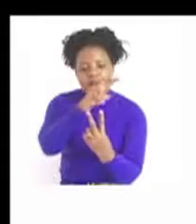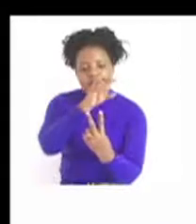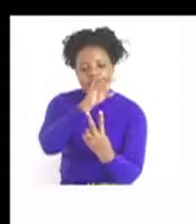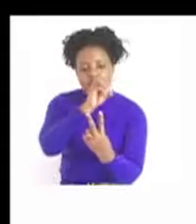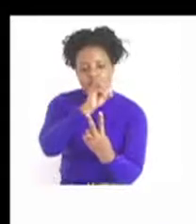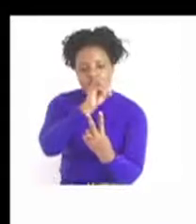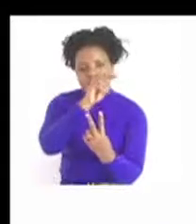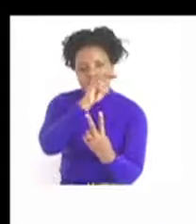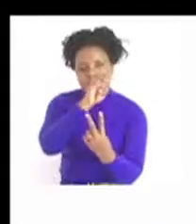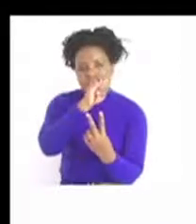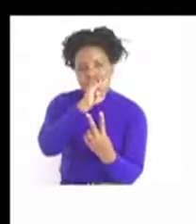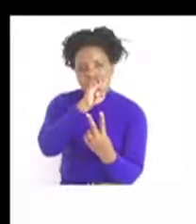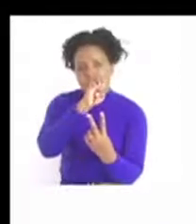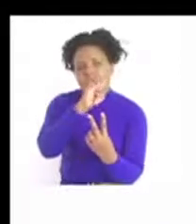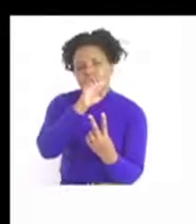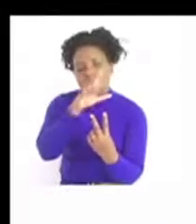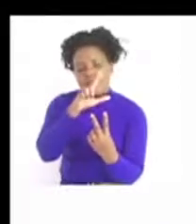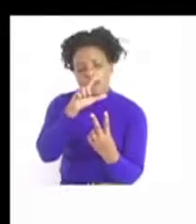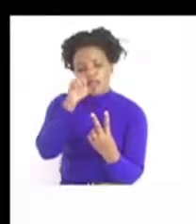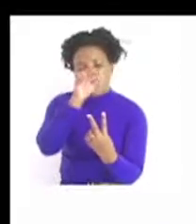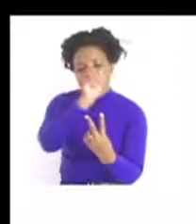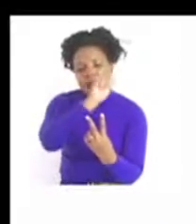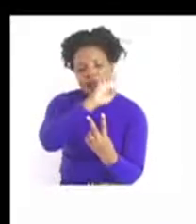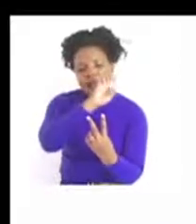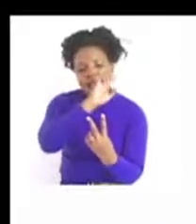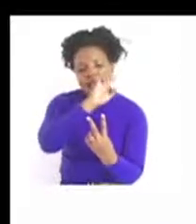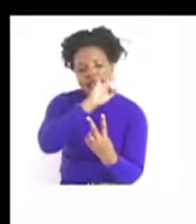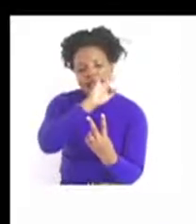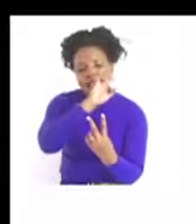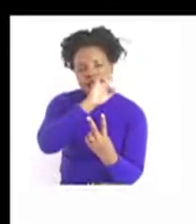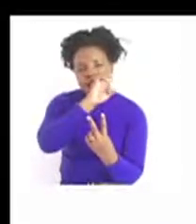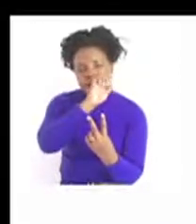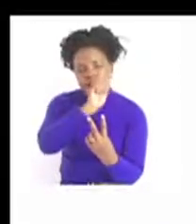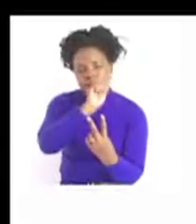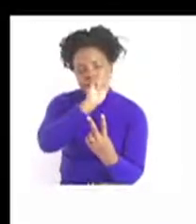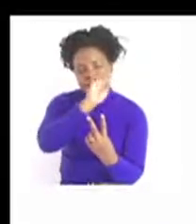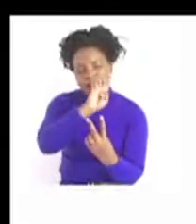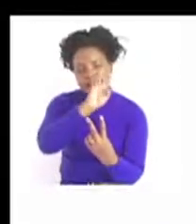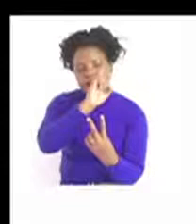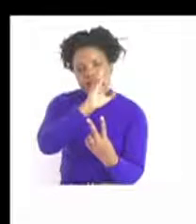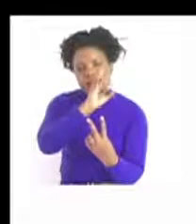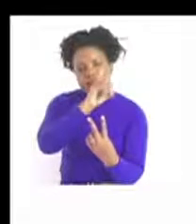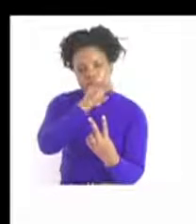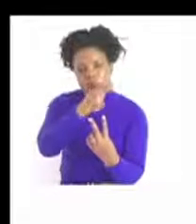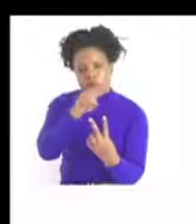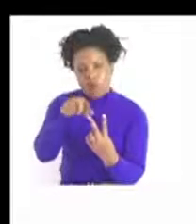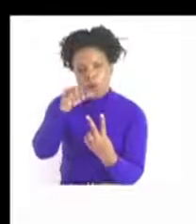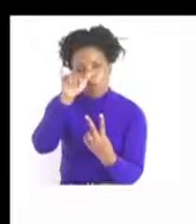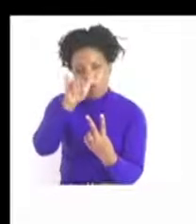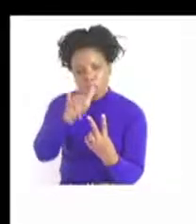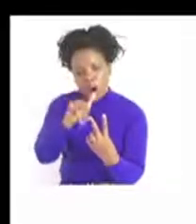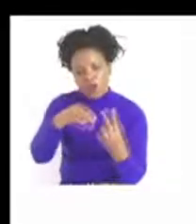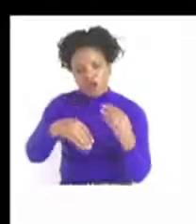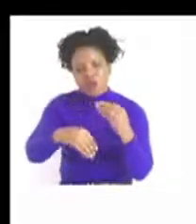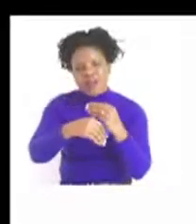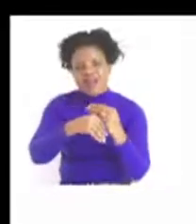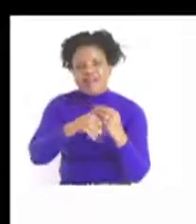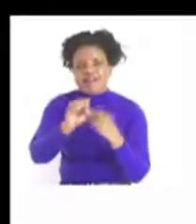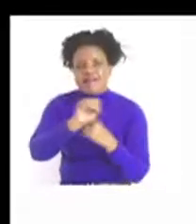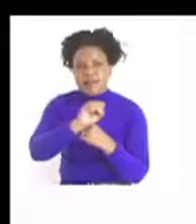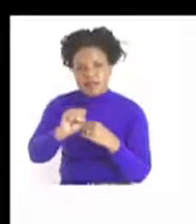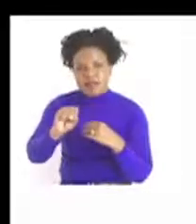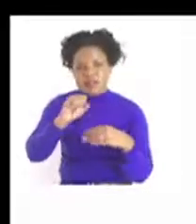2 trays. 1 key, 2 keys. Boy, boys. 1